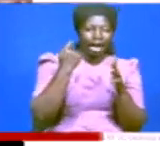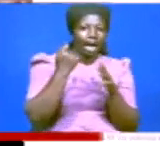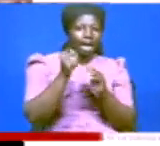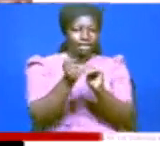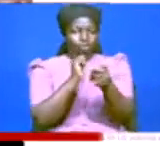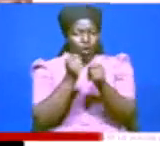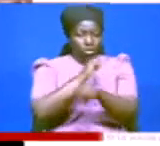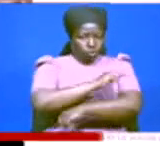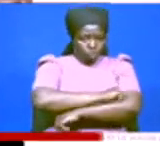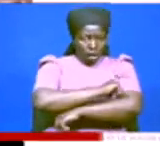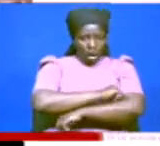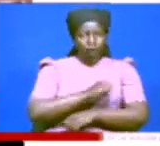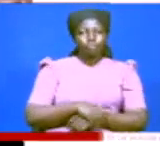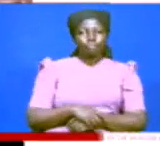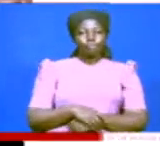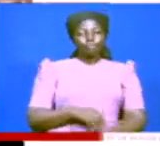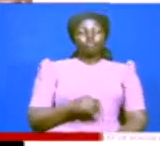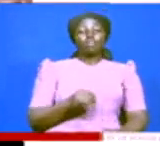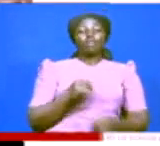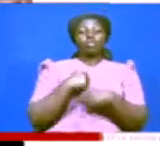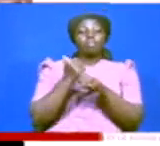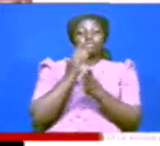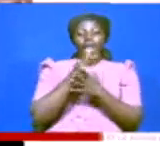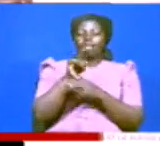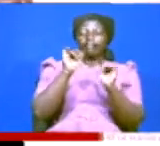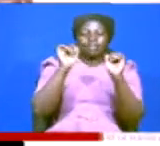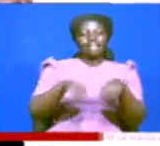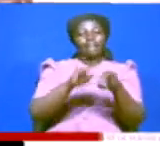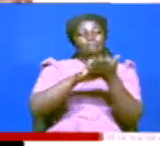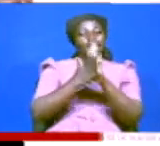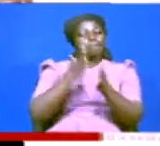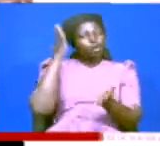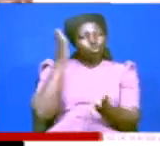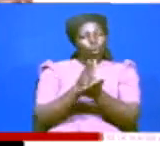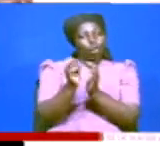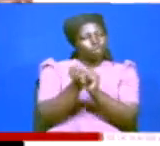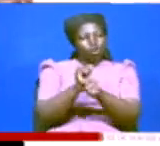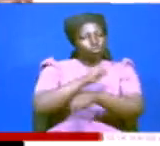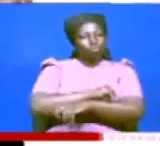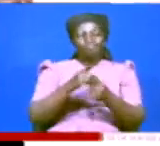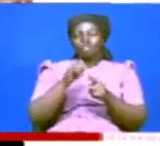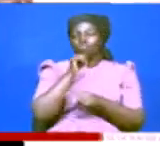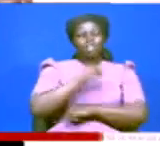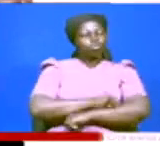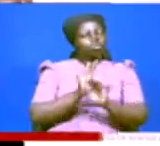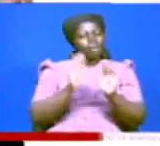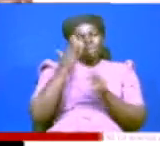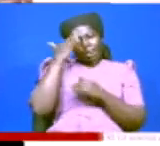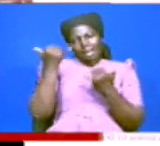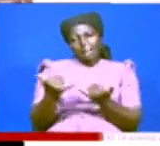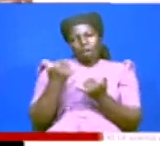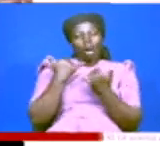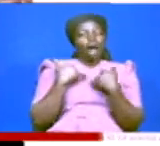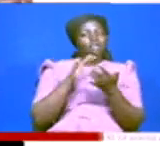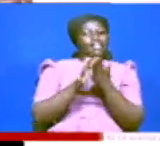sports so that it can be a real Academy and not just an academy in name because right now it's just an academy in name